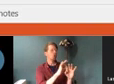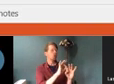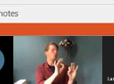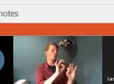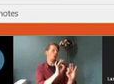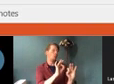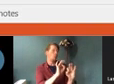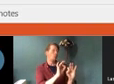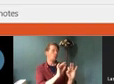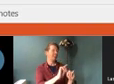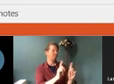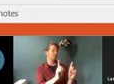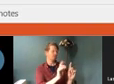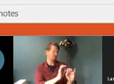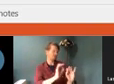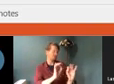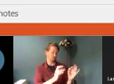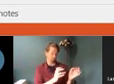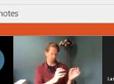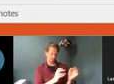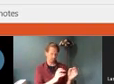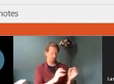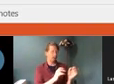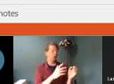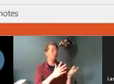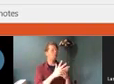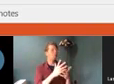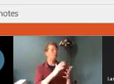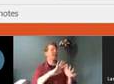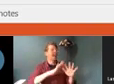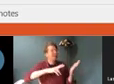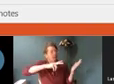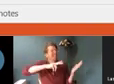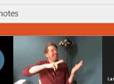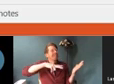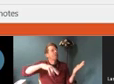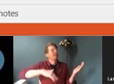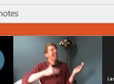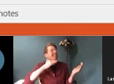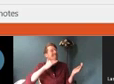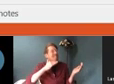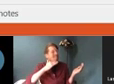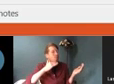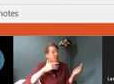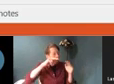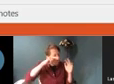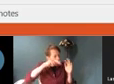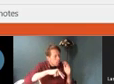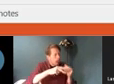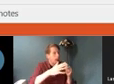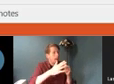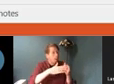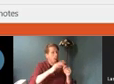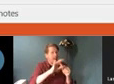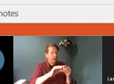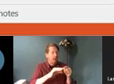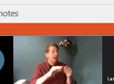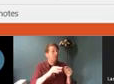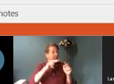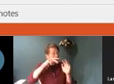But actually, if we sequenced enough variants, like here we see few rare variants, we were able